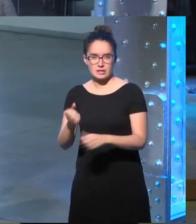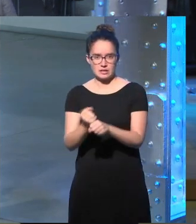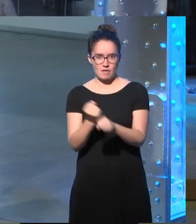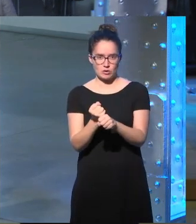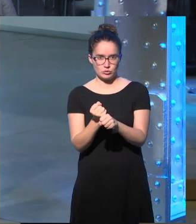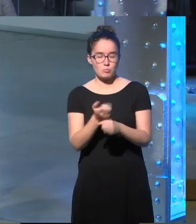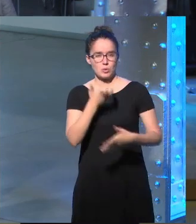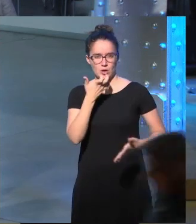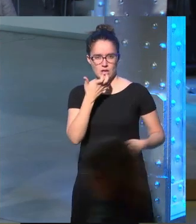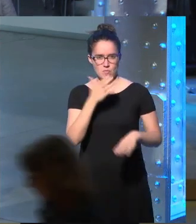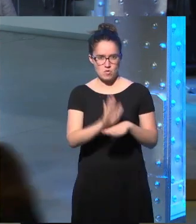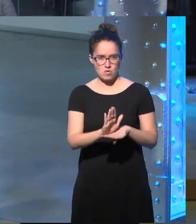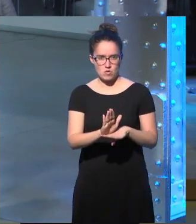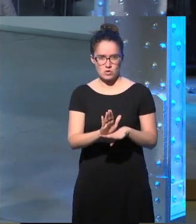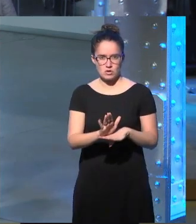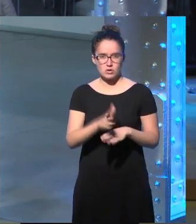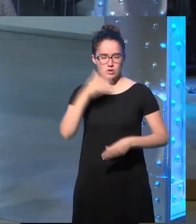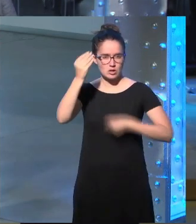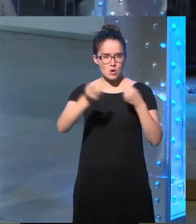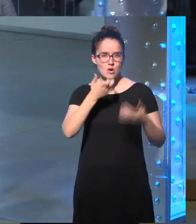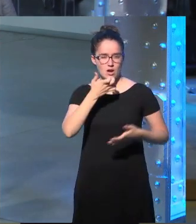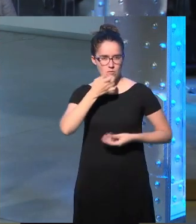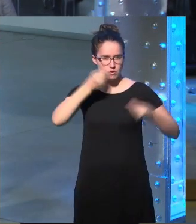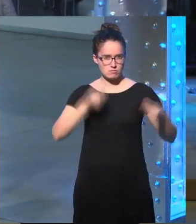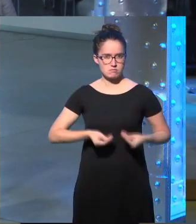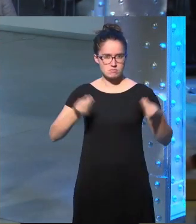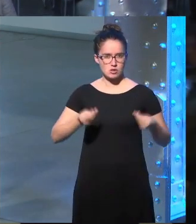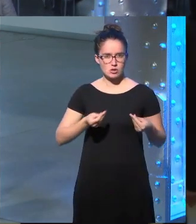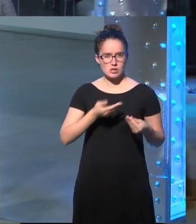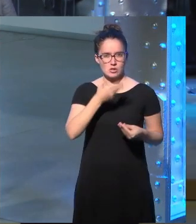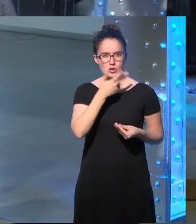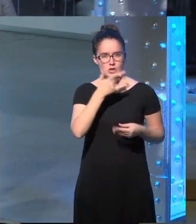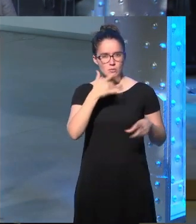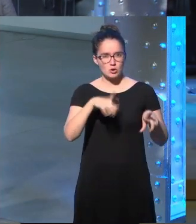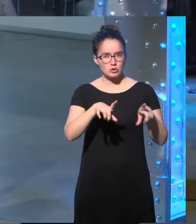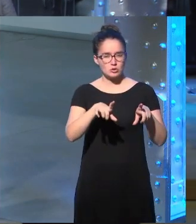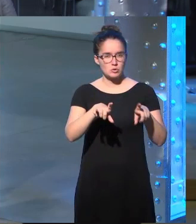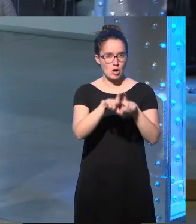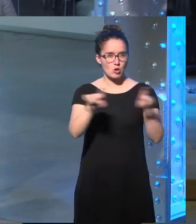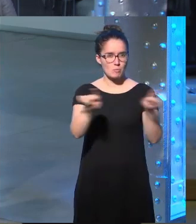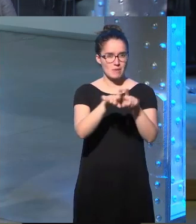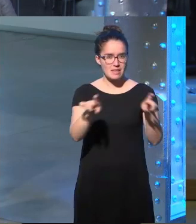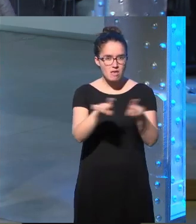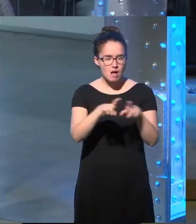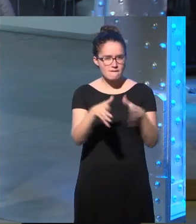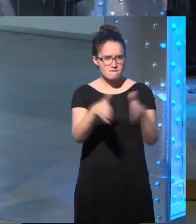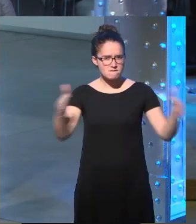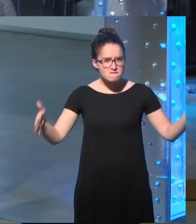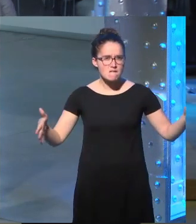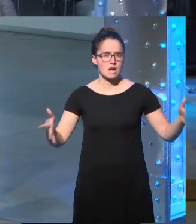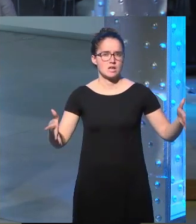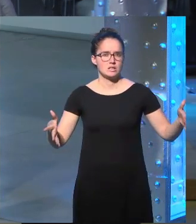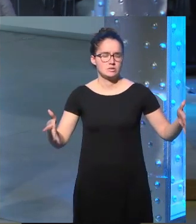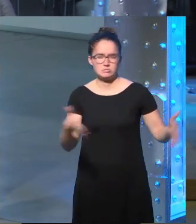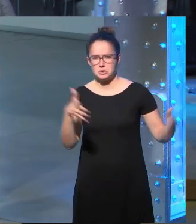between different tasks, not only between jobs. And I'm going to give you an example. I think it's a very good one. We know the company General Electric. It